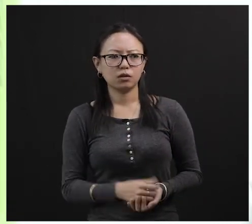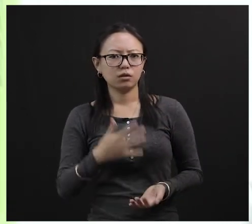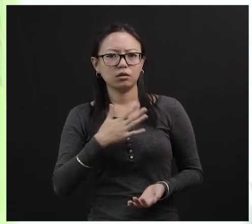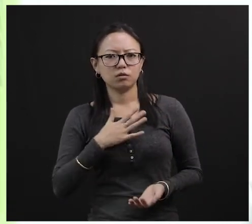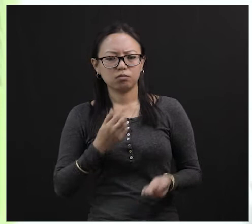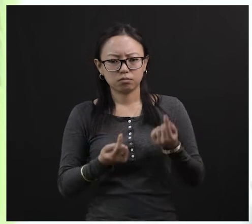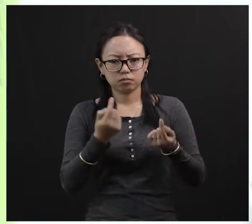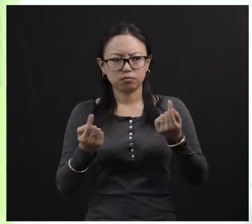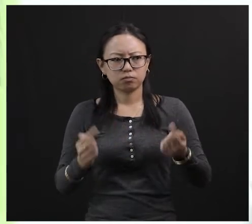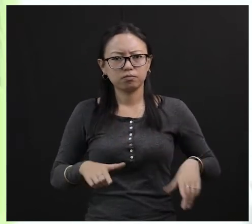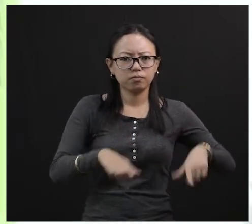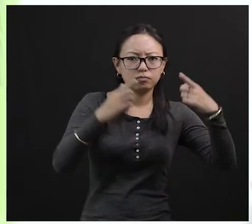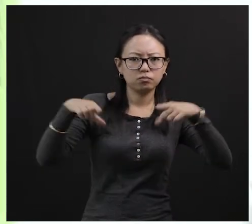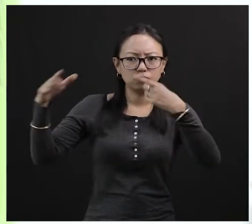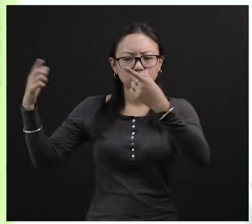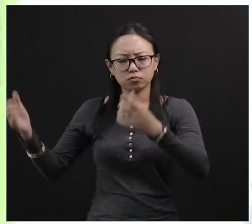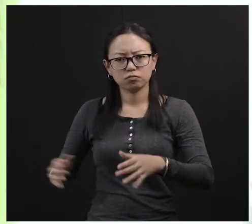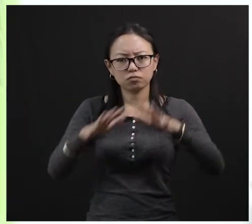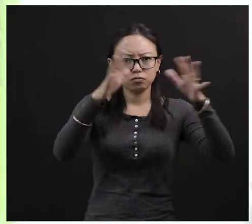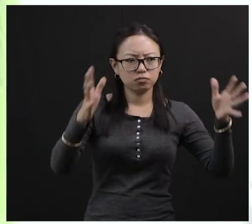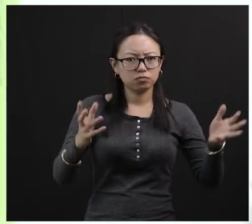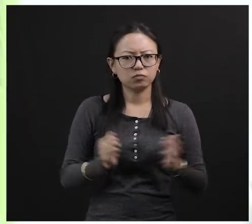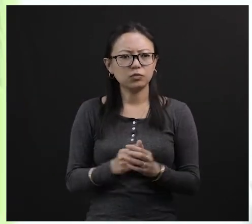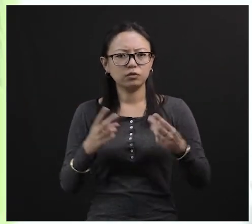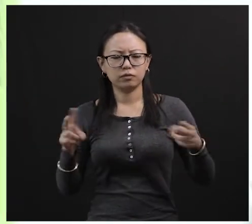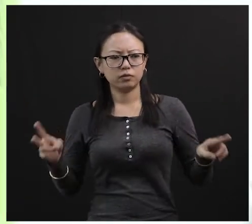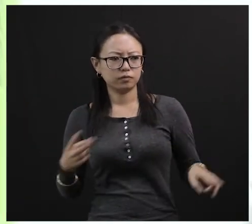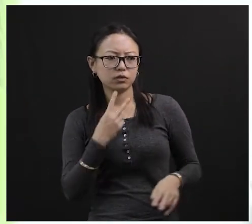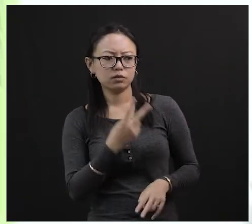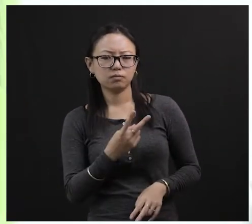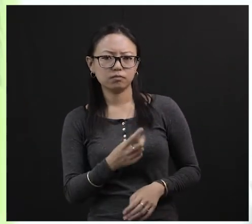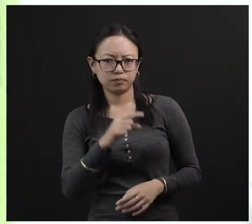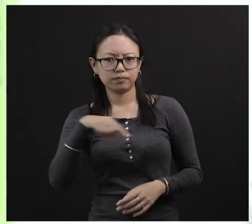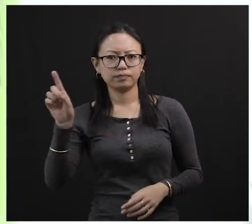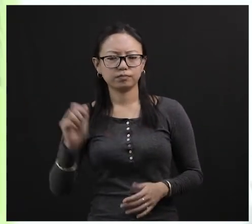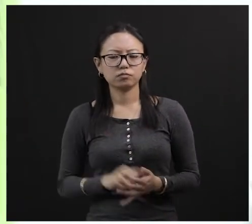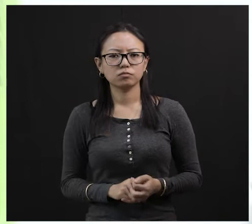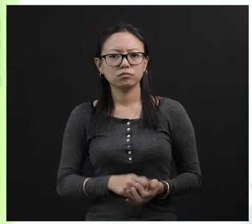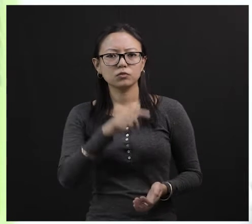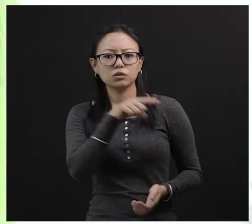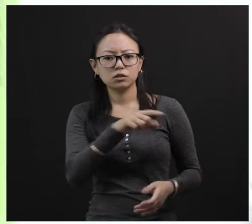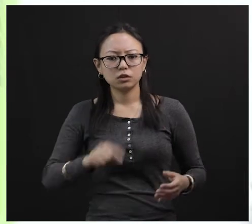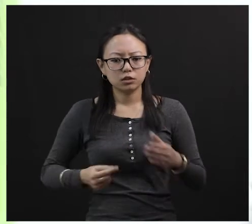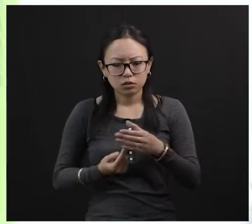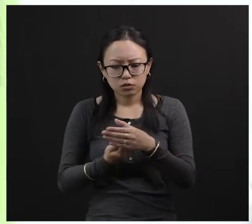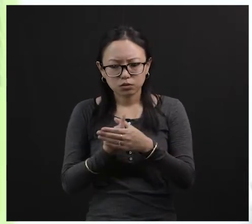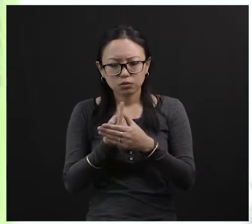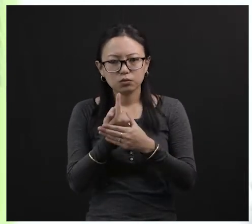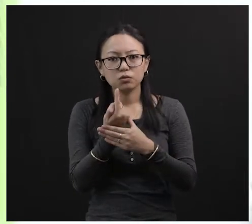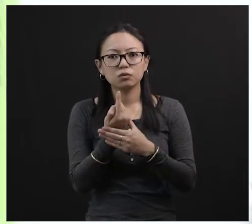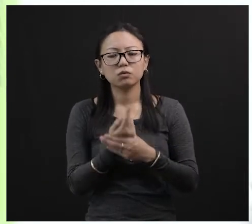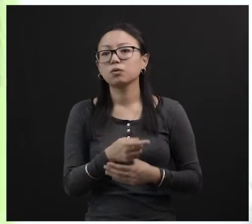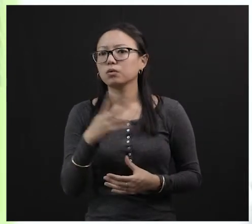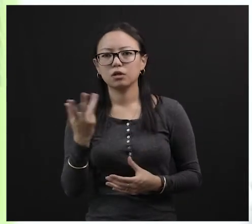green plants. Now, these plants grow on soil. Yes or no? Earlier, I have